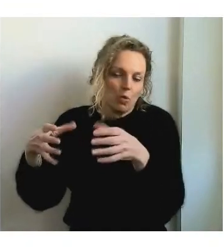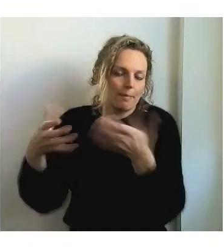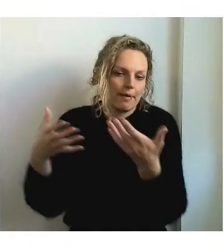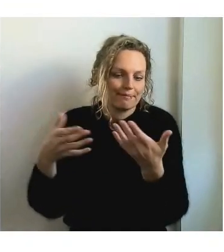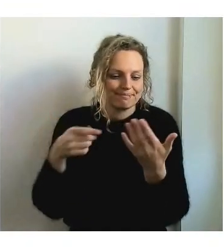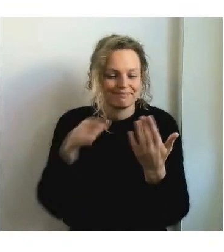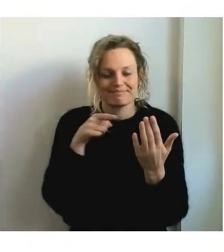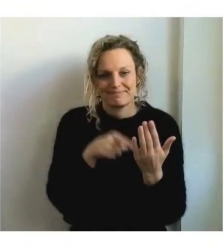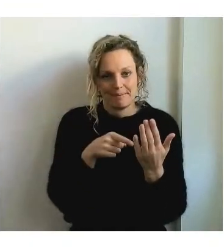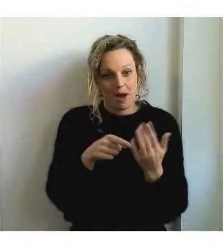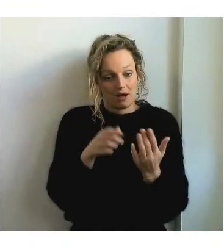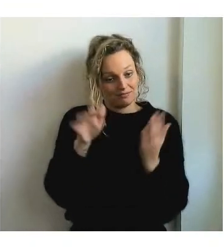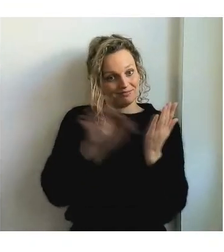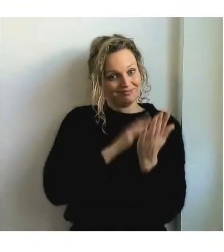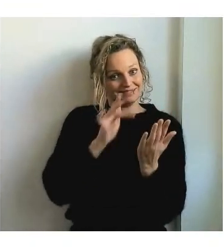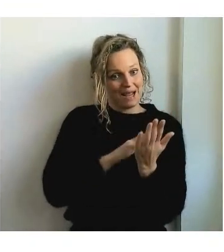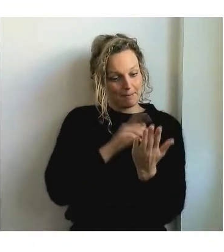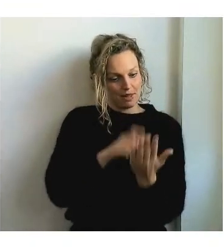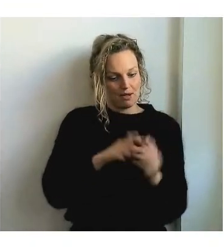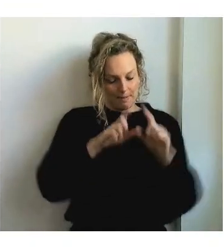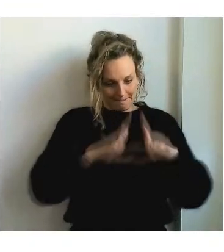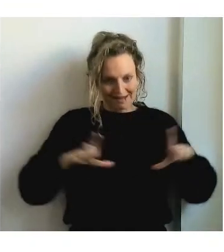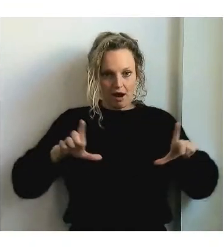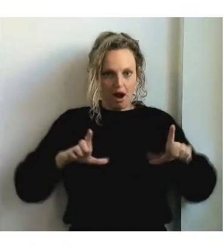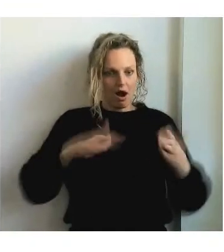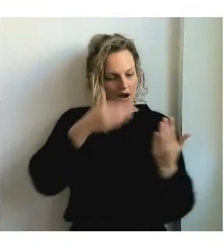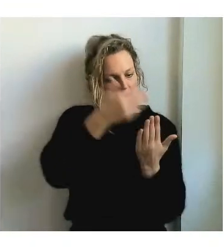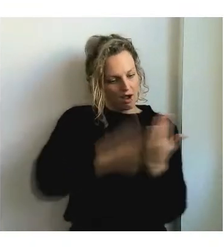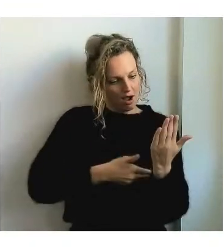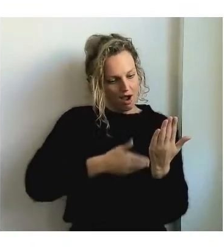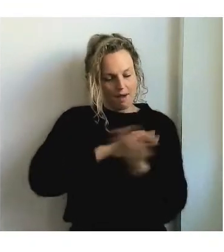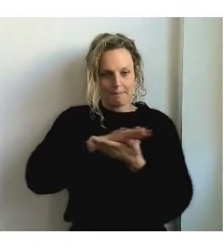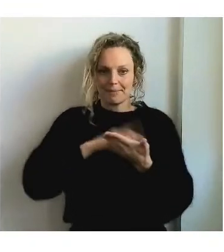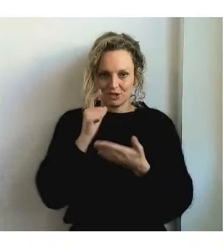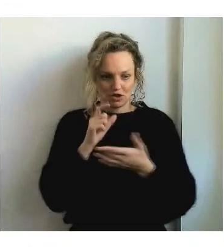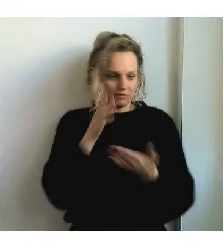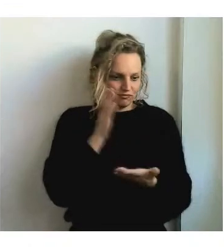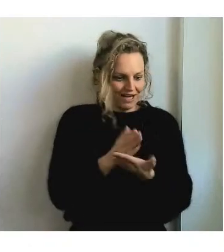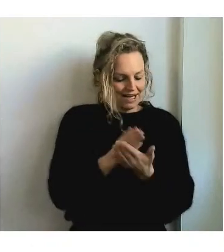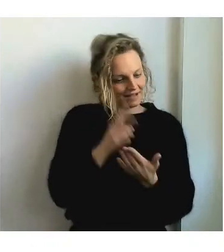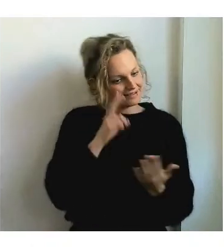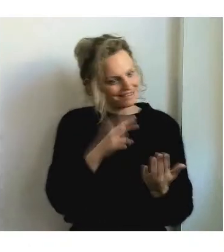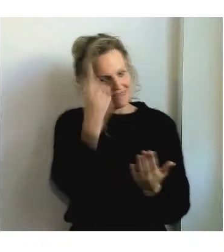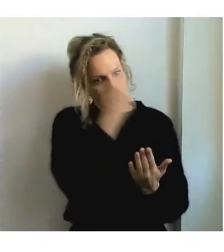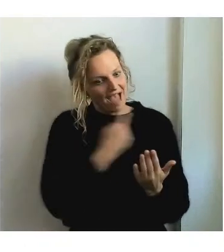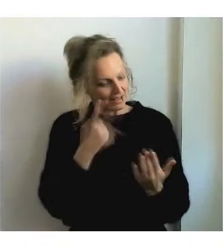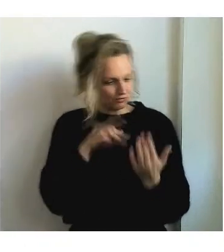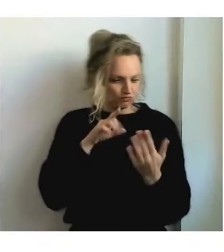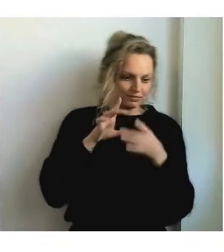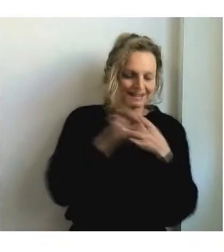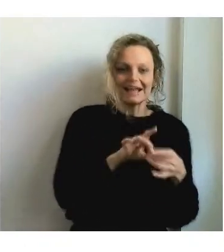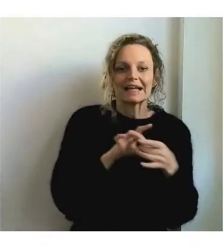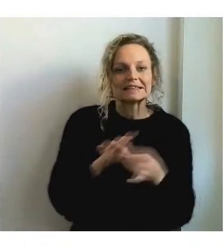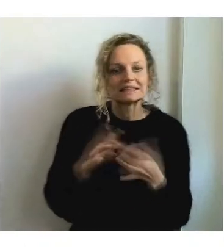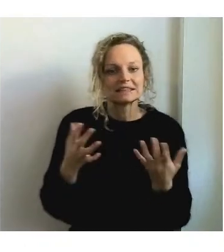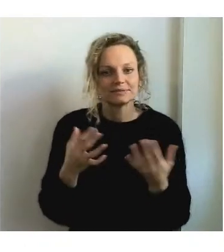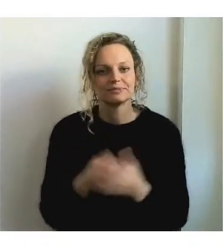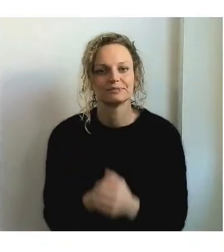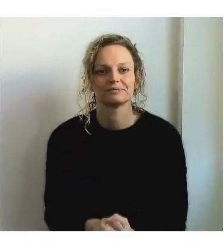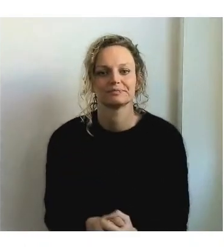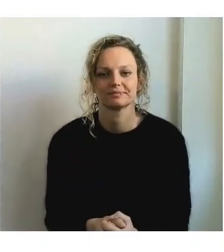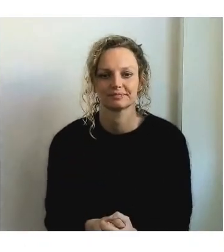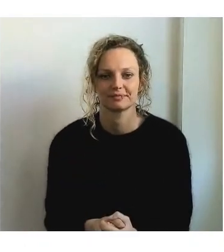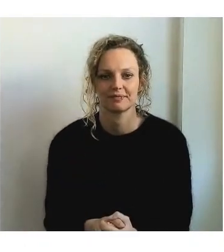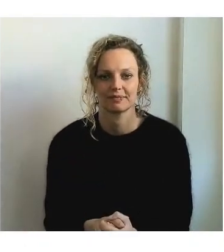were saying, wow, I haven't been able to do this in so long, and that's just fantastic. And a piece sorry, no, I